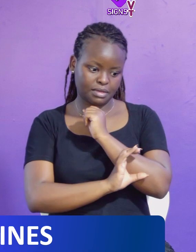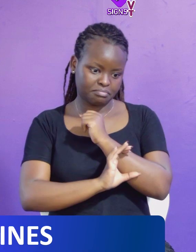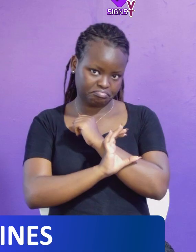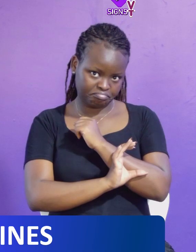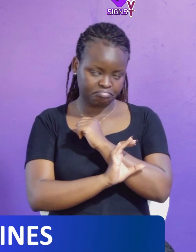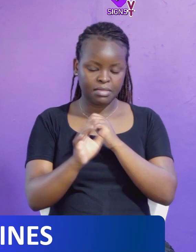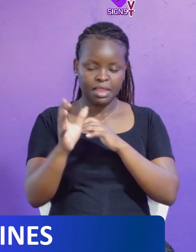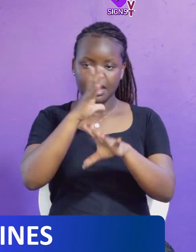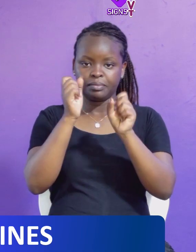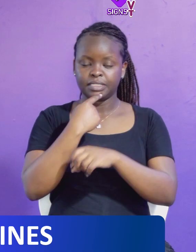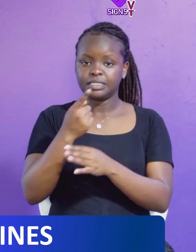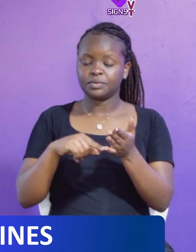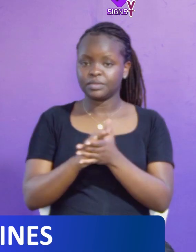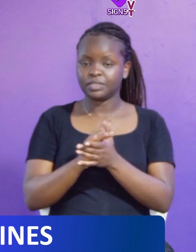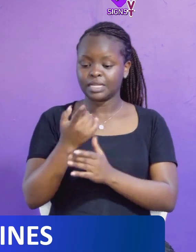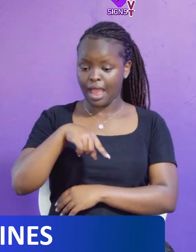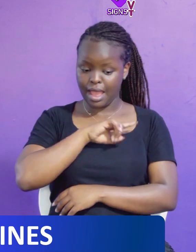The president says